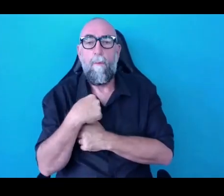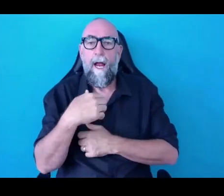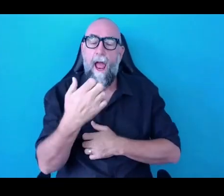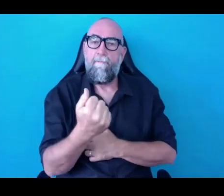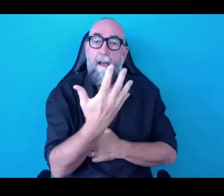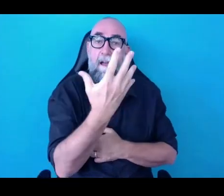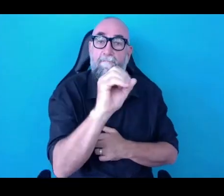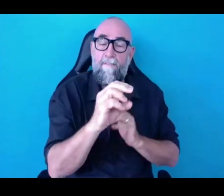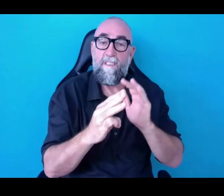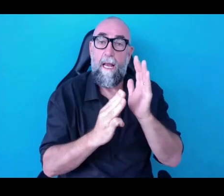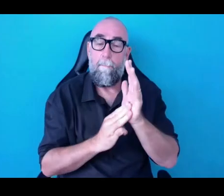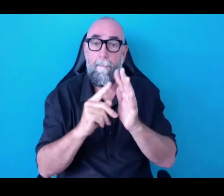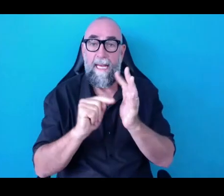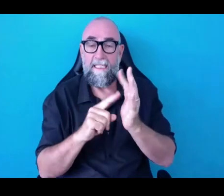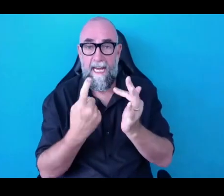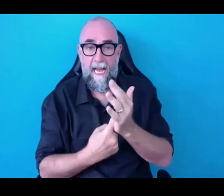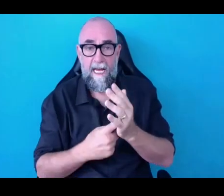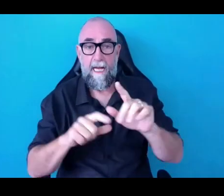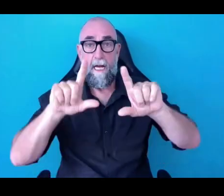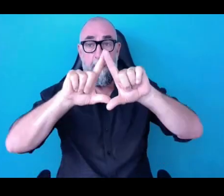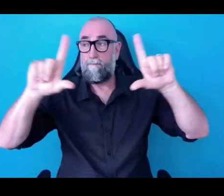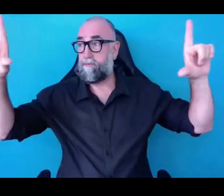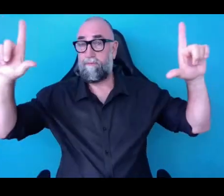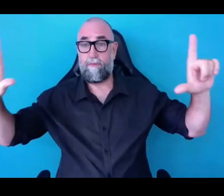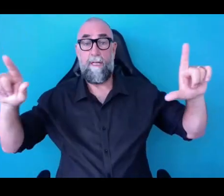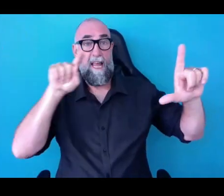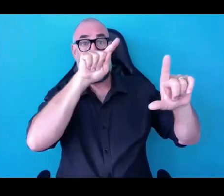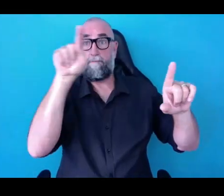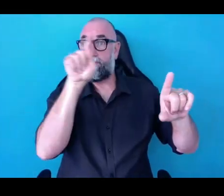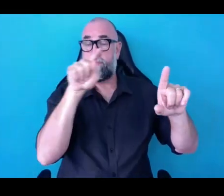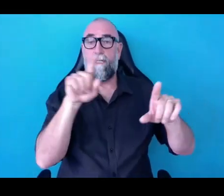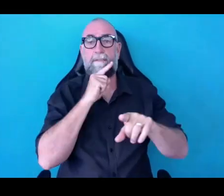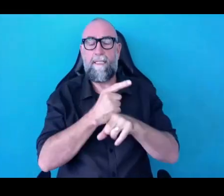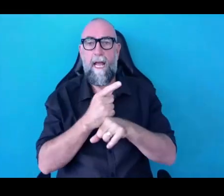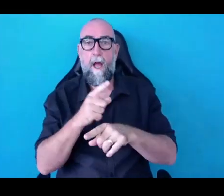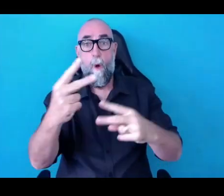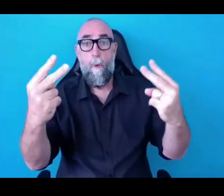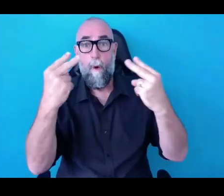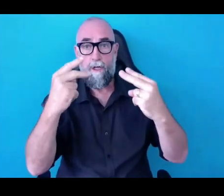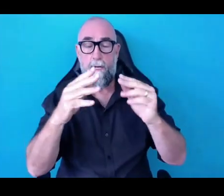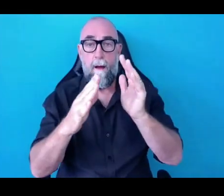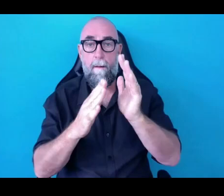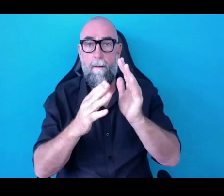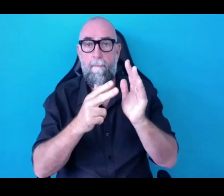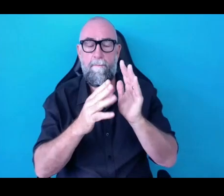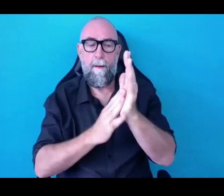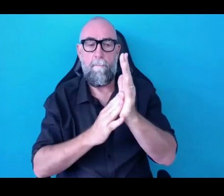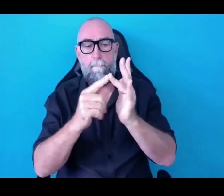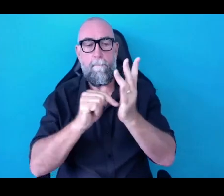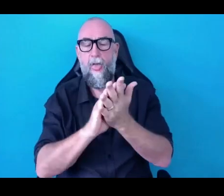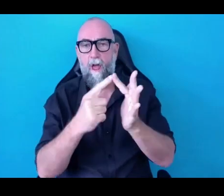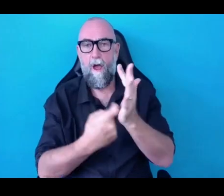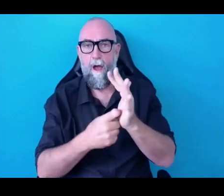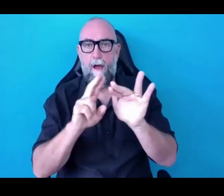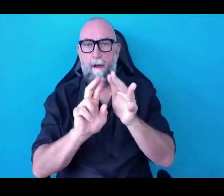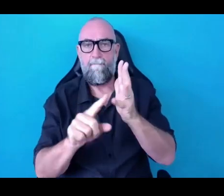the statement, "Pay attention, motherfuckers," is a little less subtle than I'd normally aim for. However, some